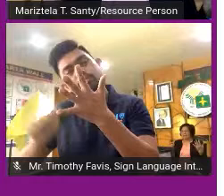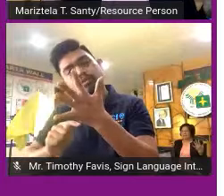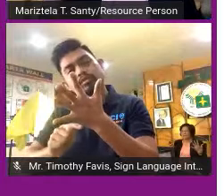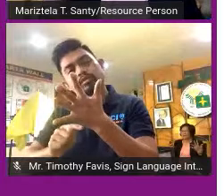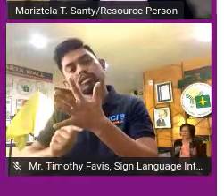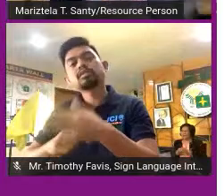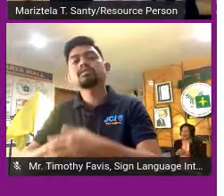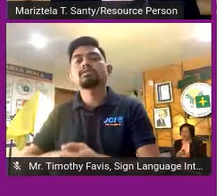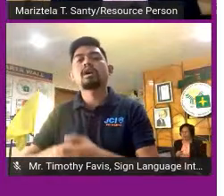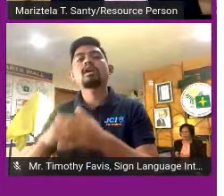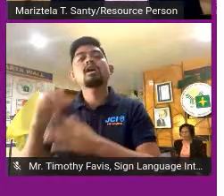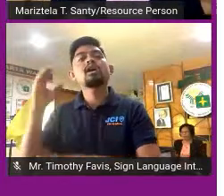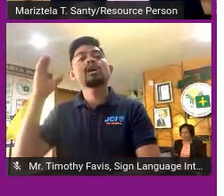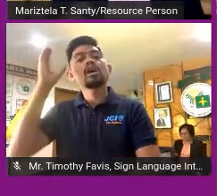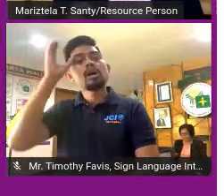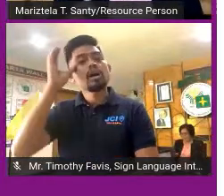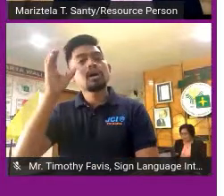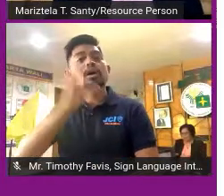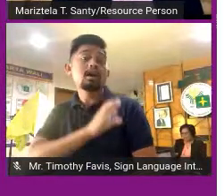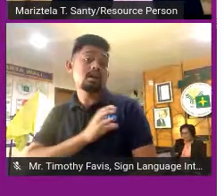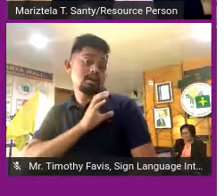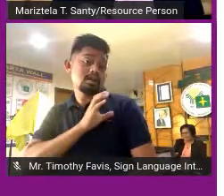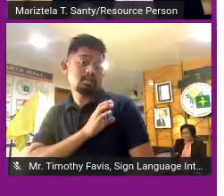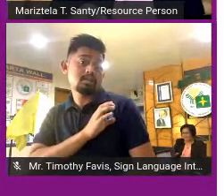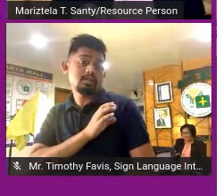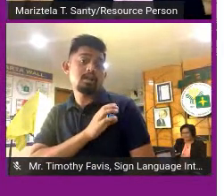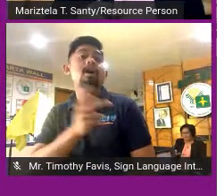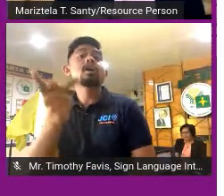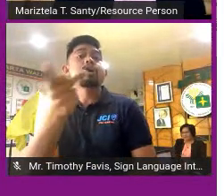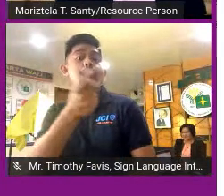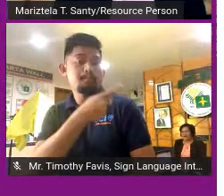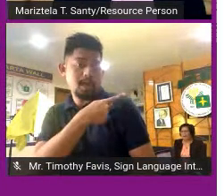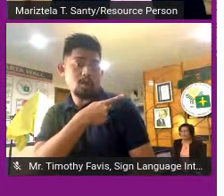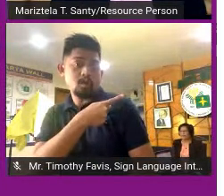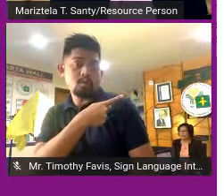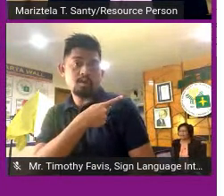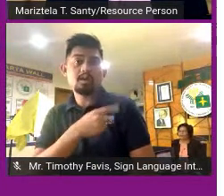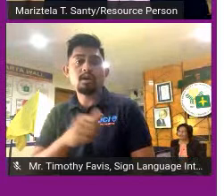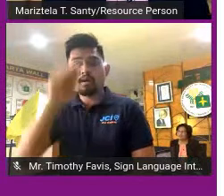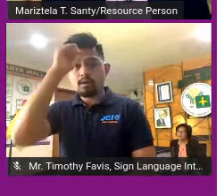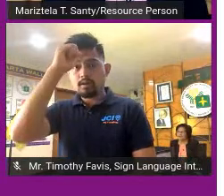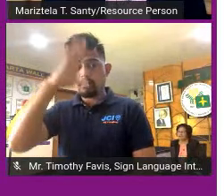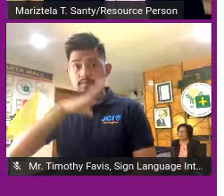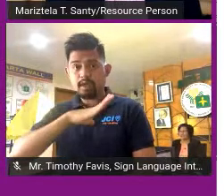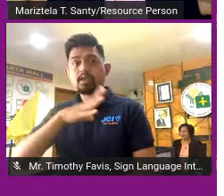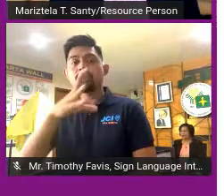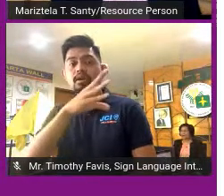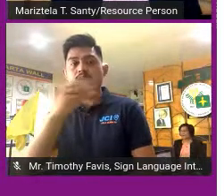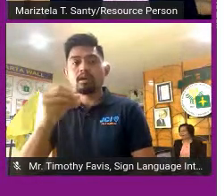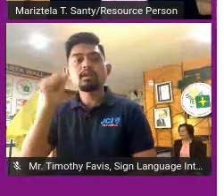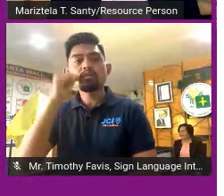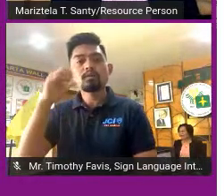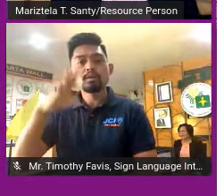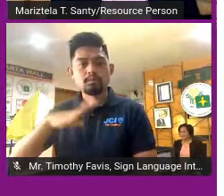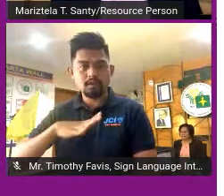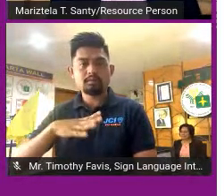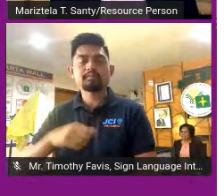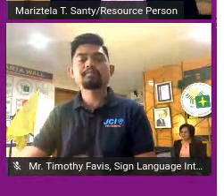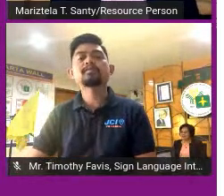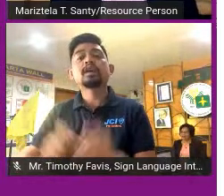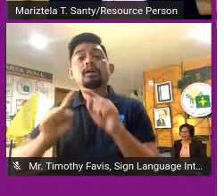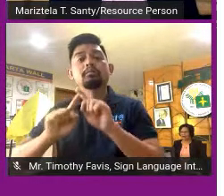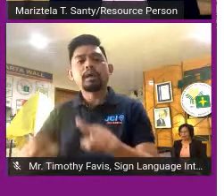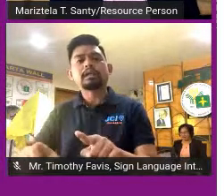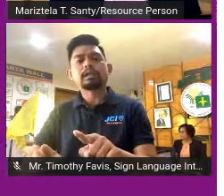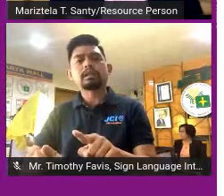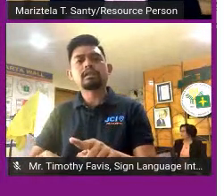attributes that we know about men and women. But we can hardly differentiate what really is